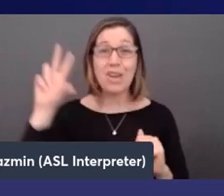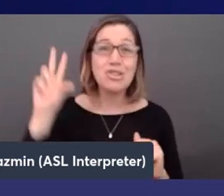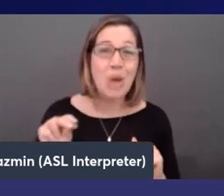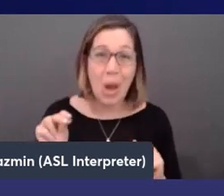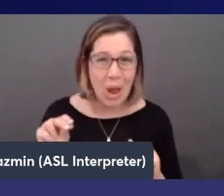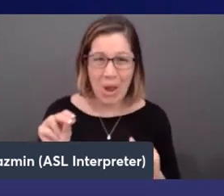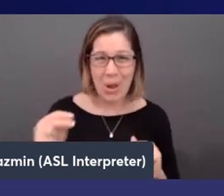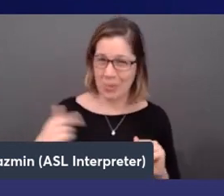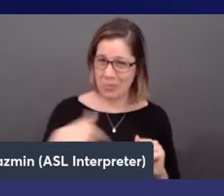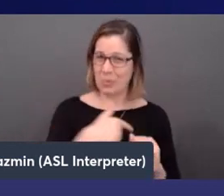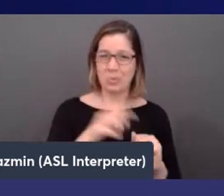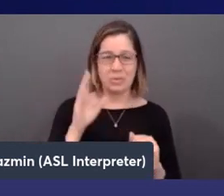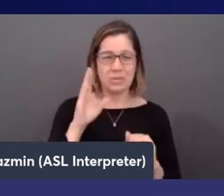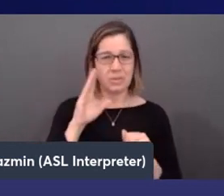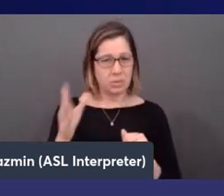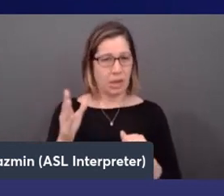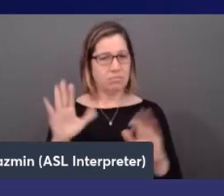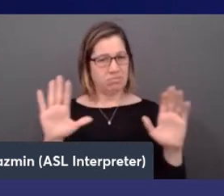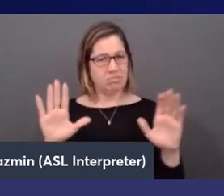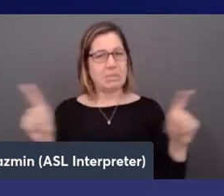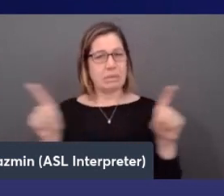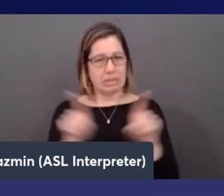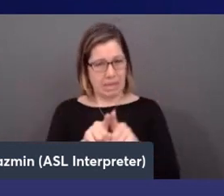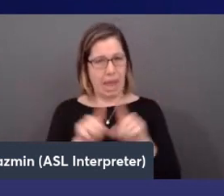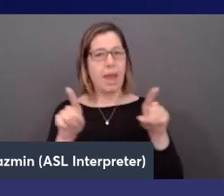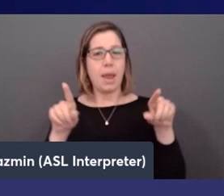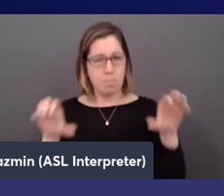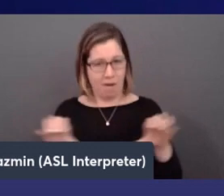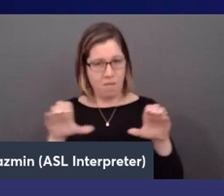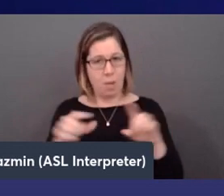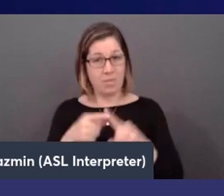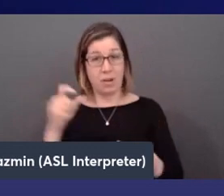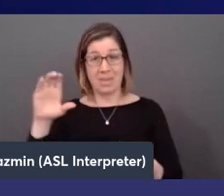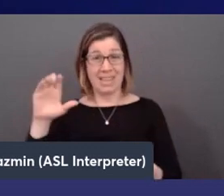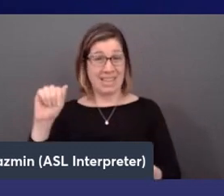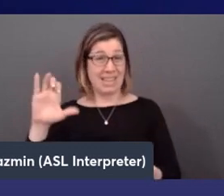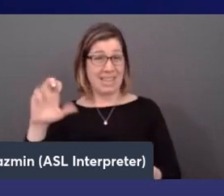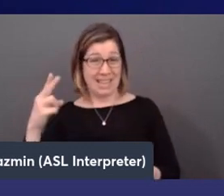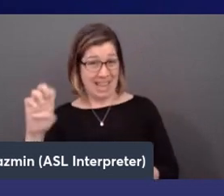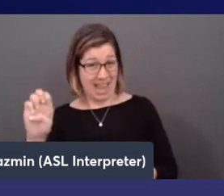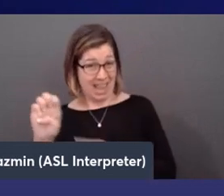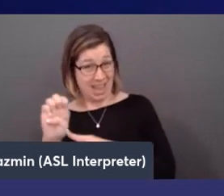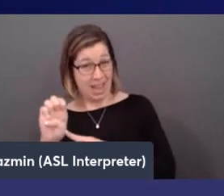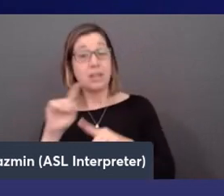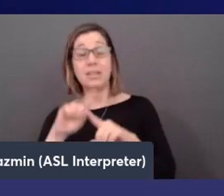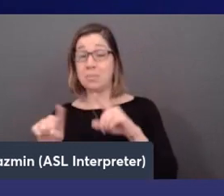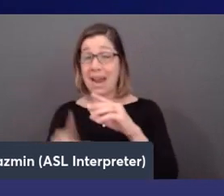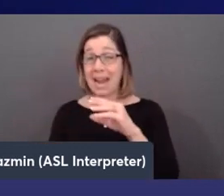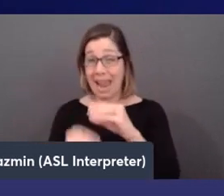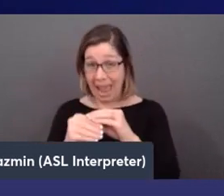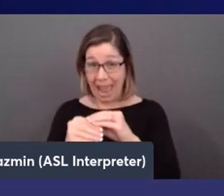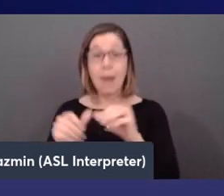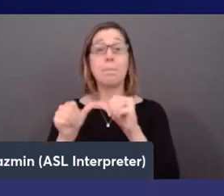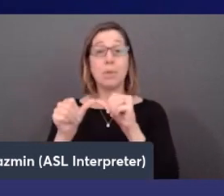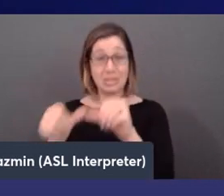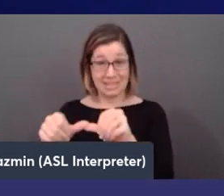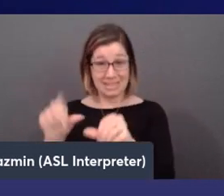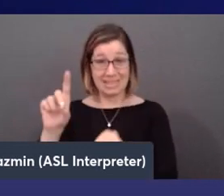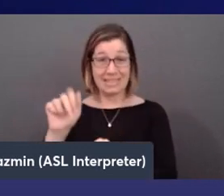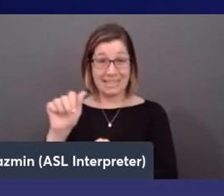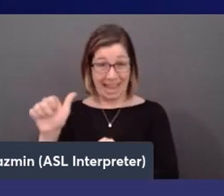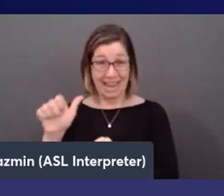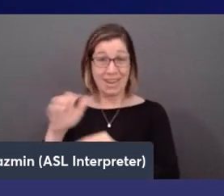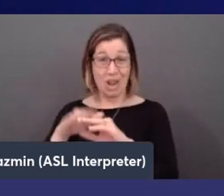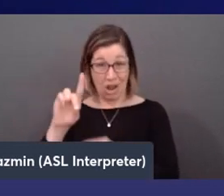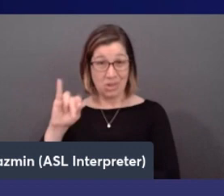that you can have the same performance from a cache, but you can have persistent data on disk